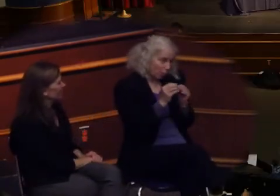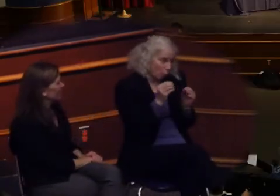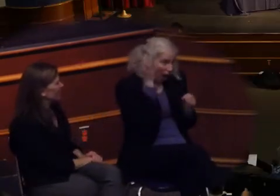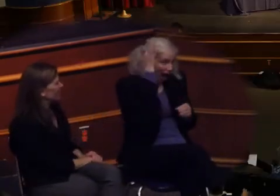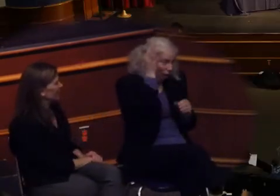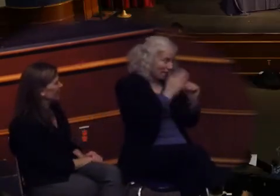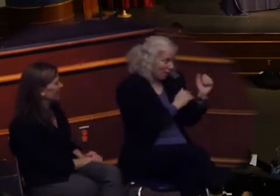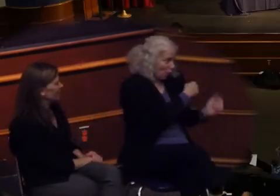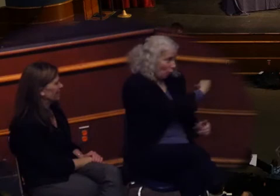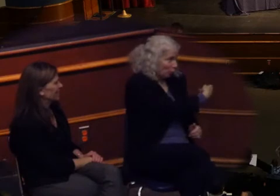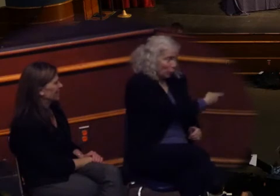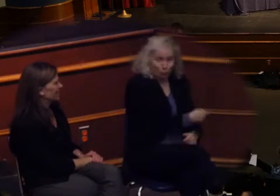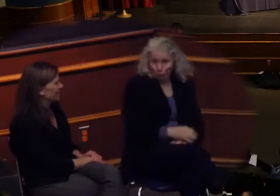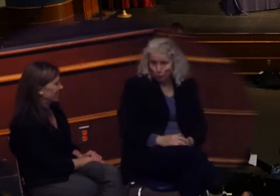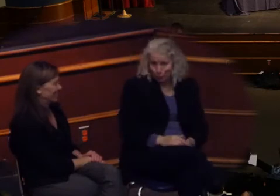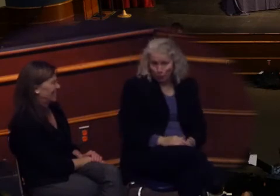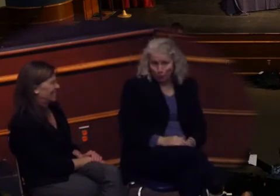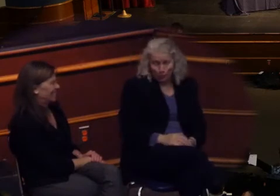It's easy.